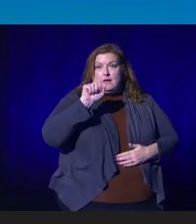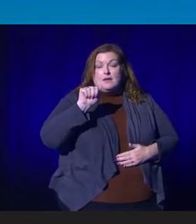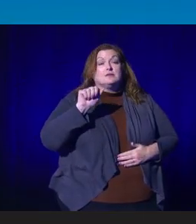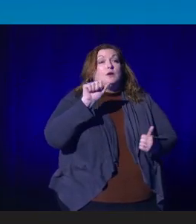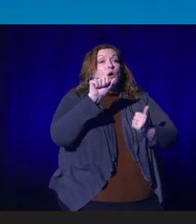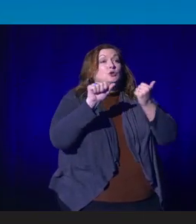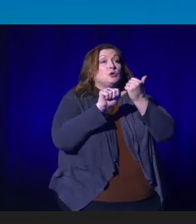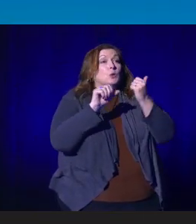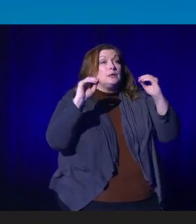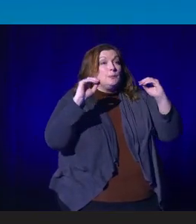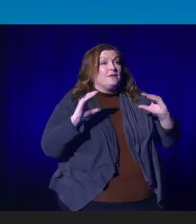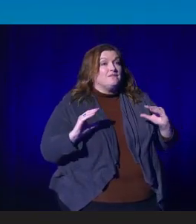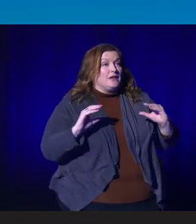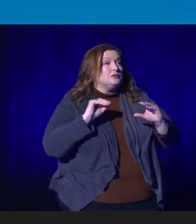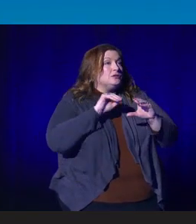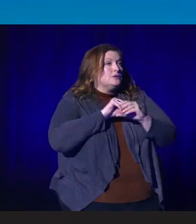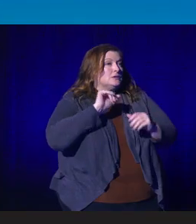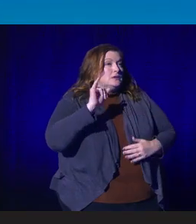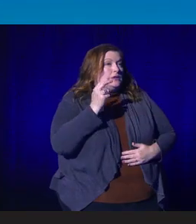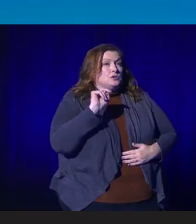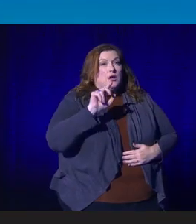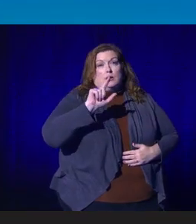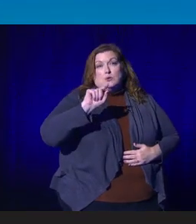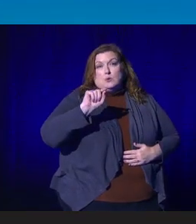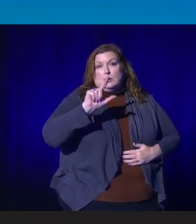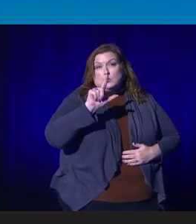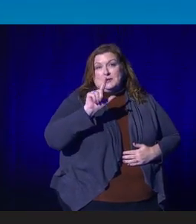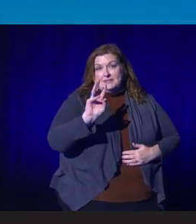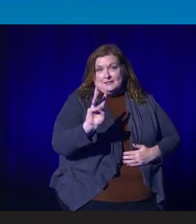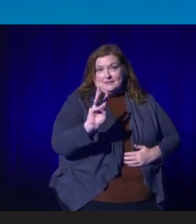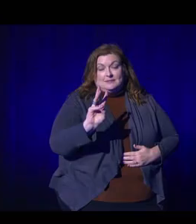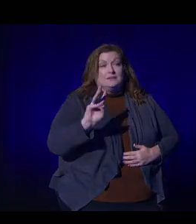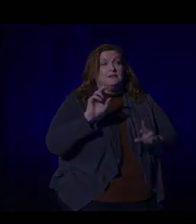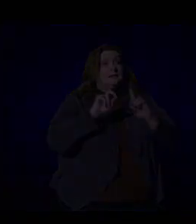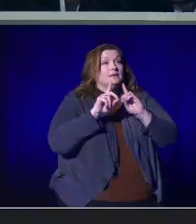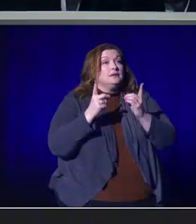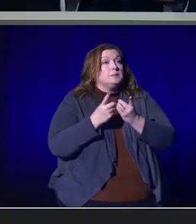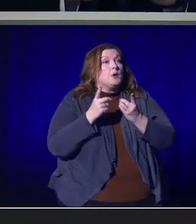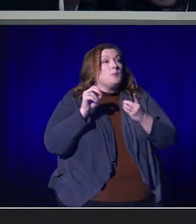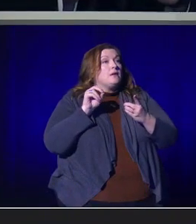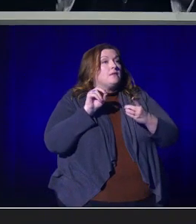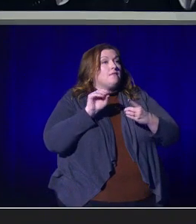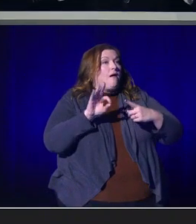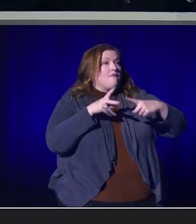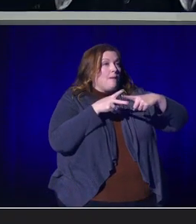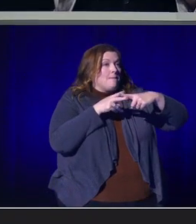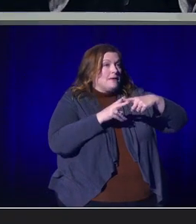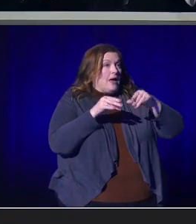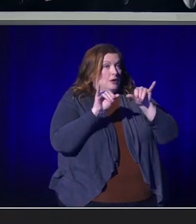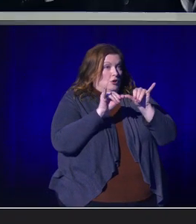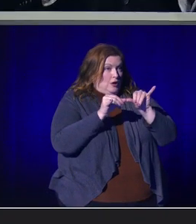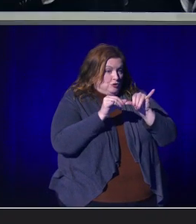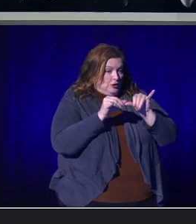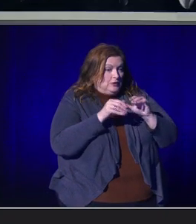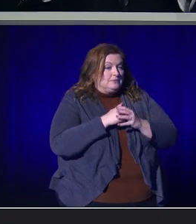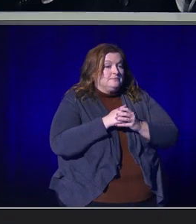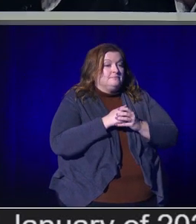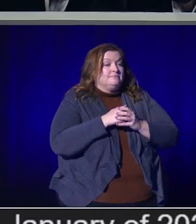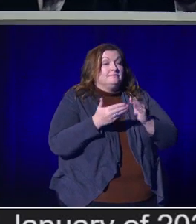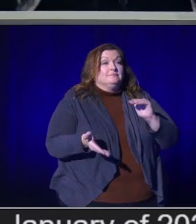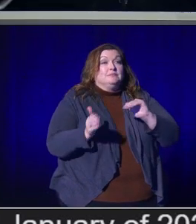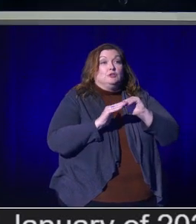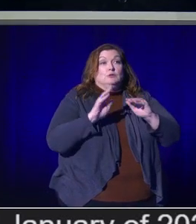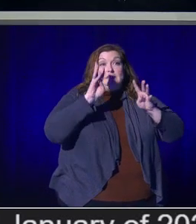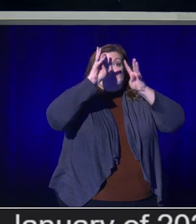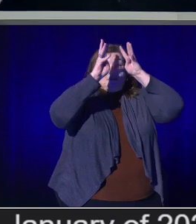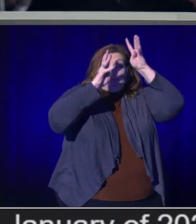associate professor in January of 2026 in the Department of Mechanical Engineering, where increasing innovation in